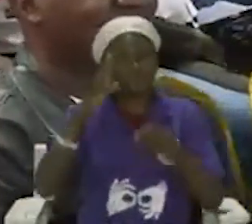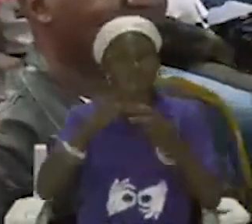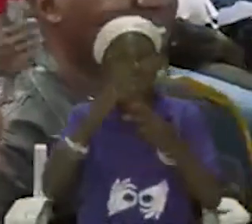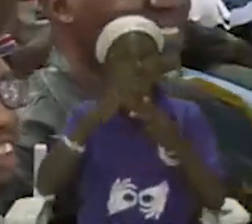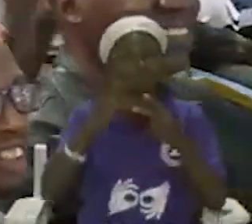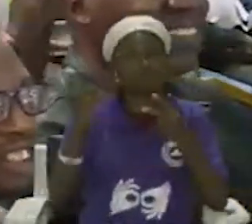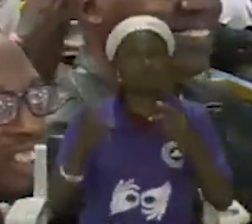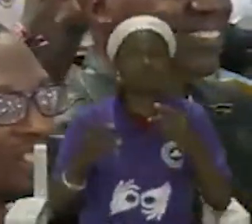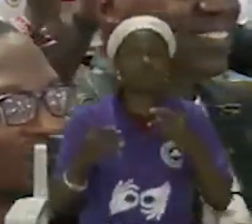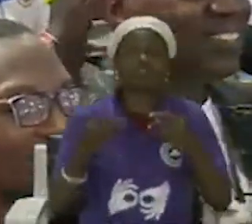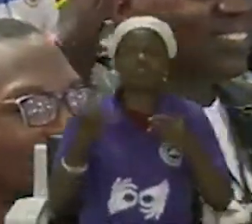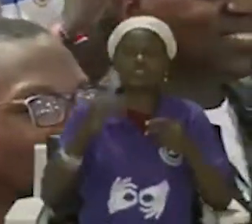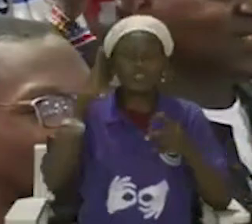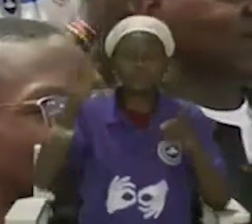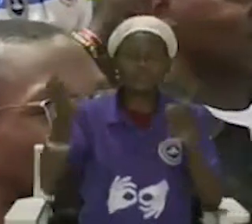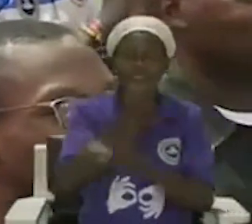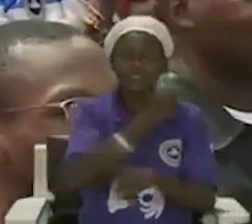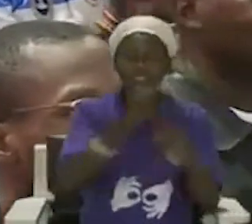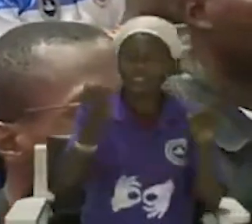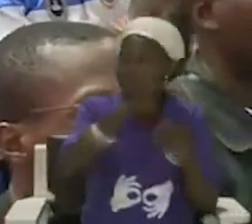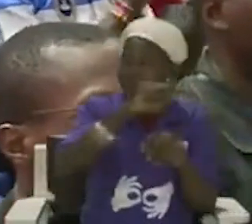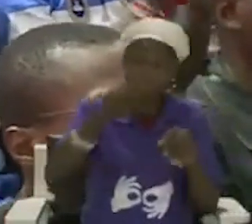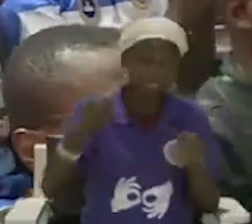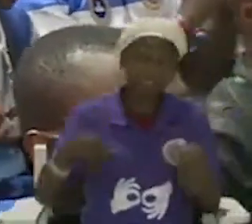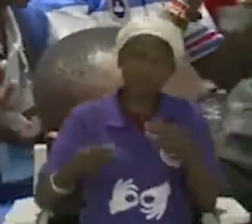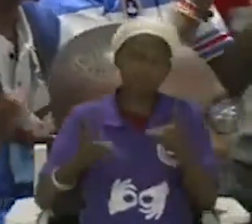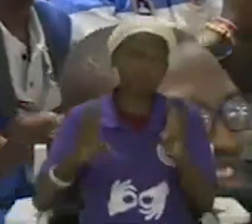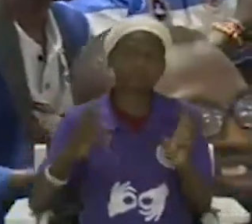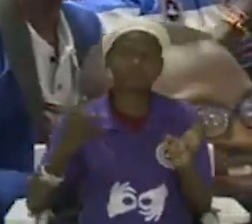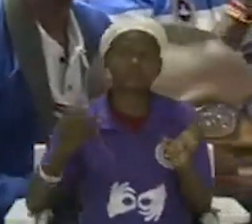They're going to attack you anyway.